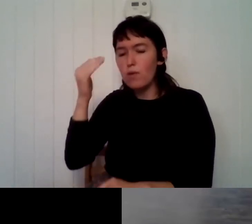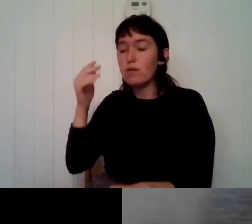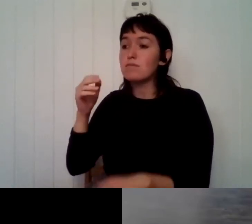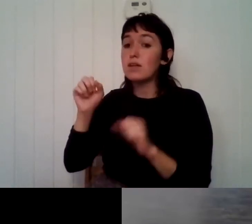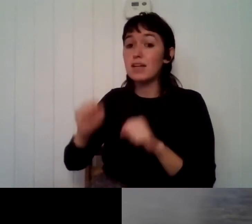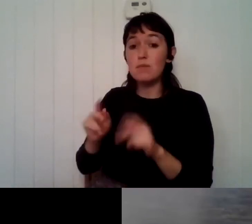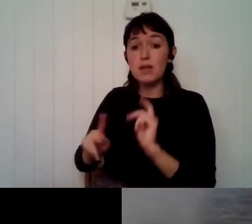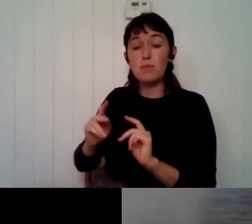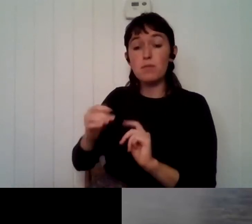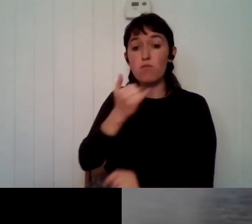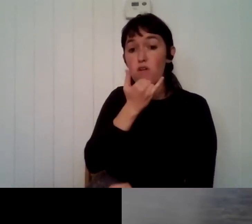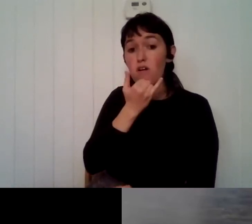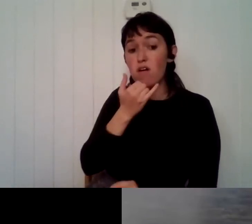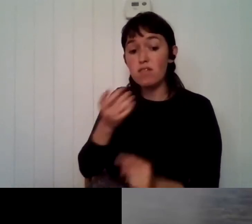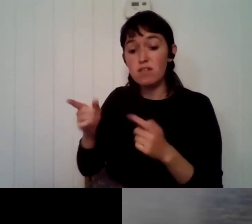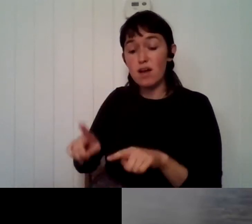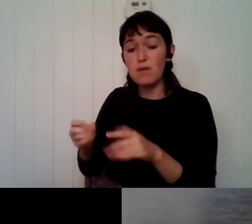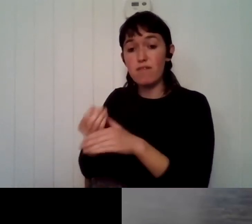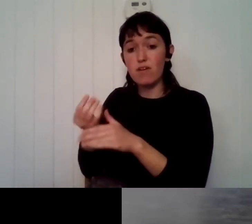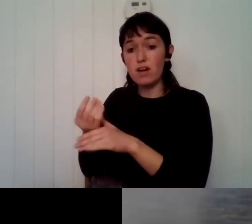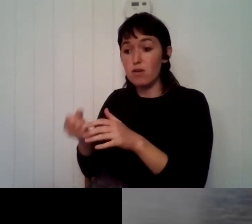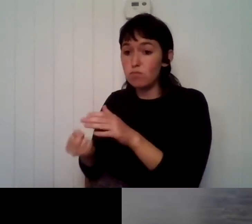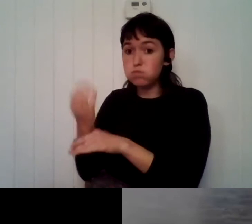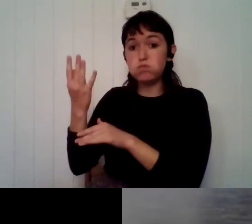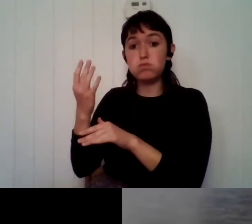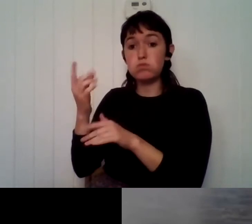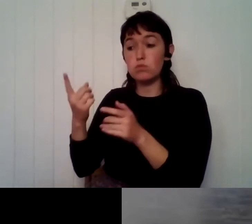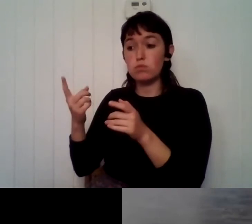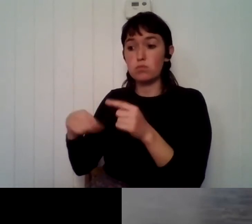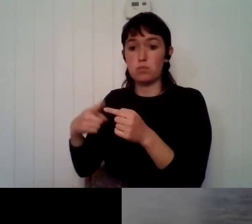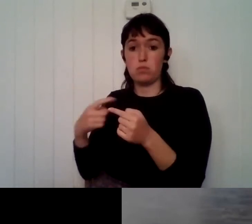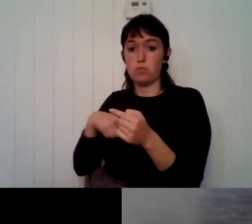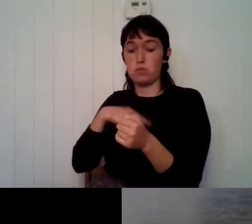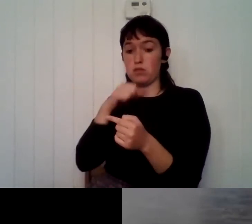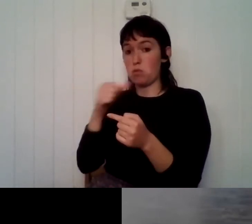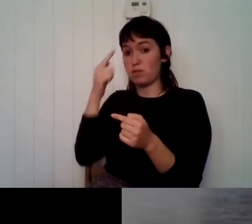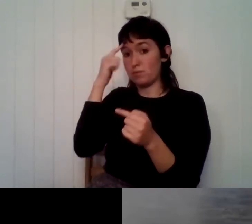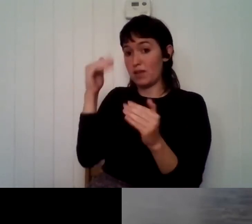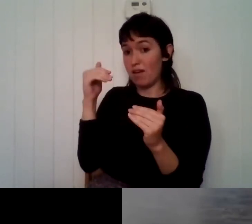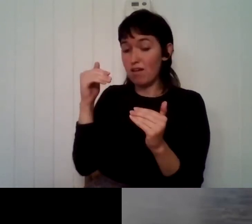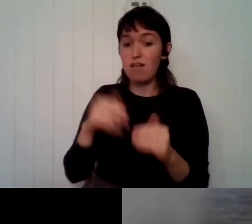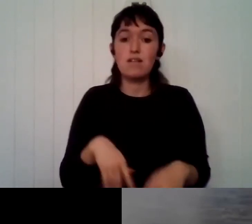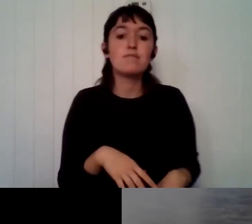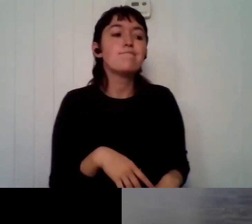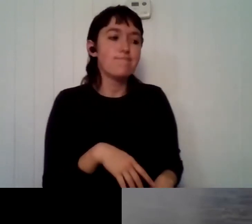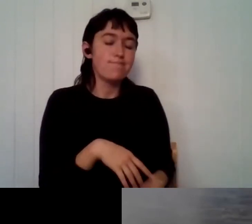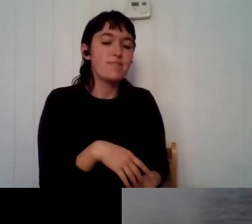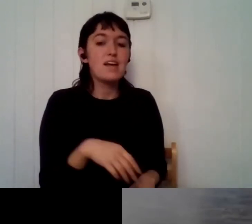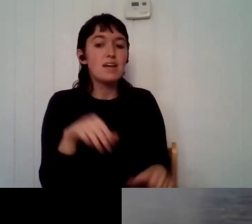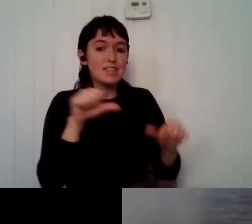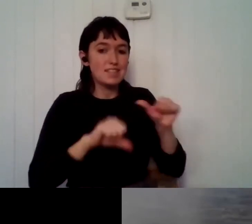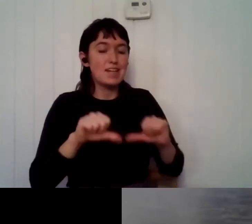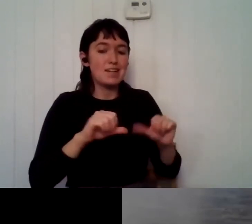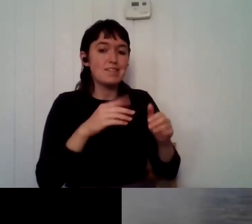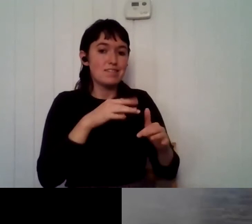Okay, so this is the question that plagues volcanologists all around the world, and the question that we aim to answer